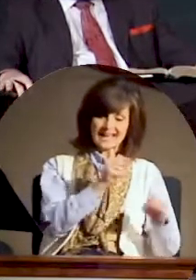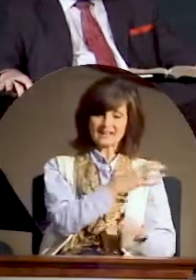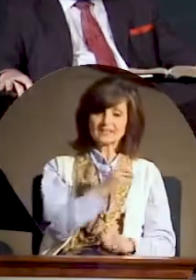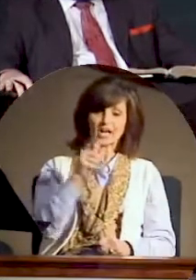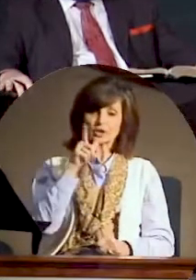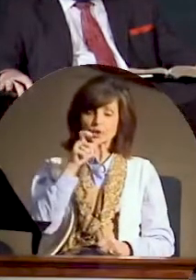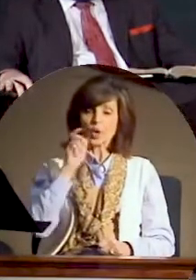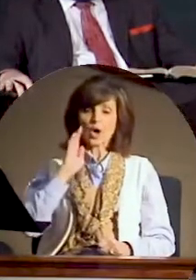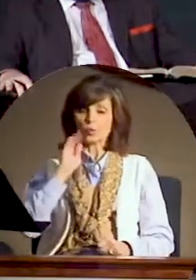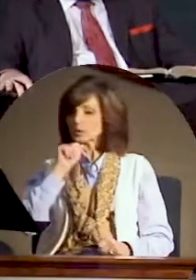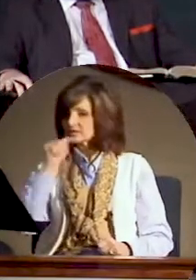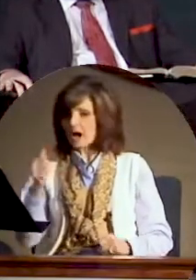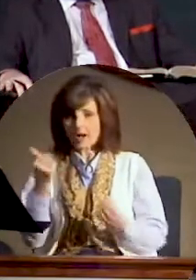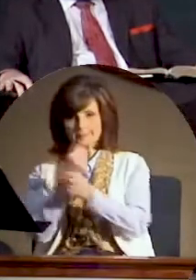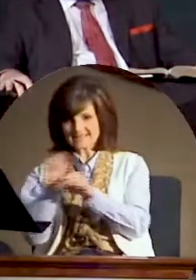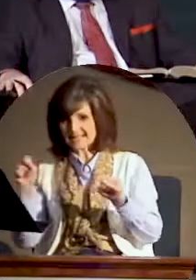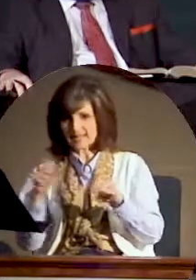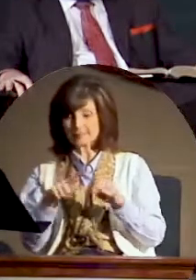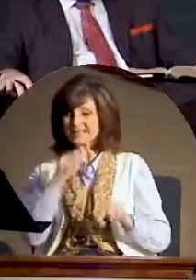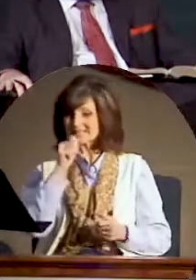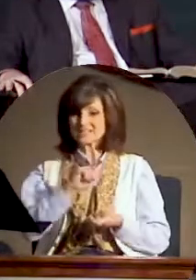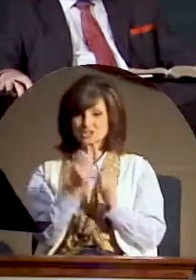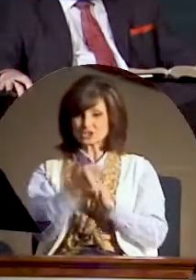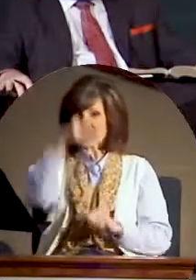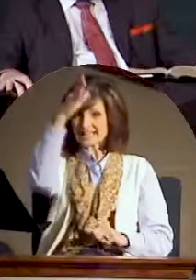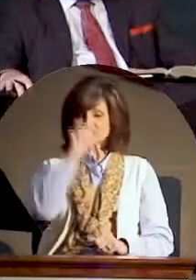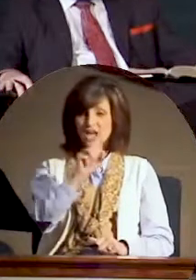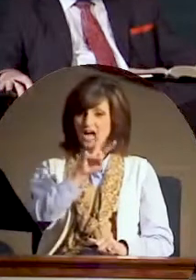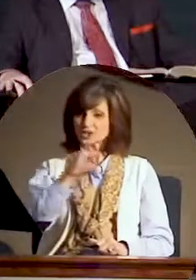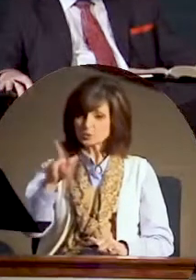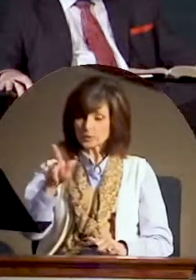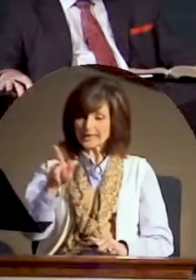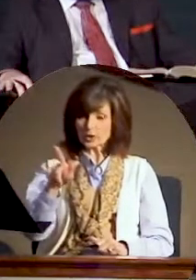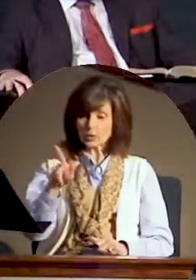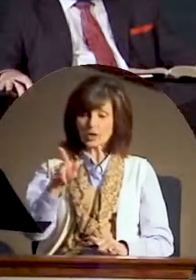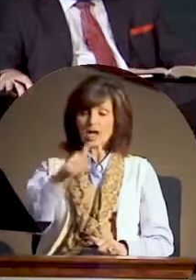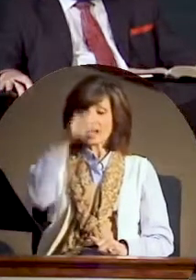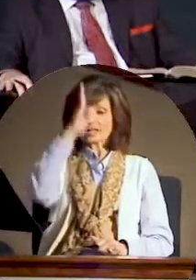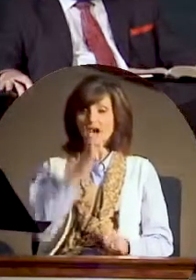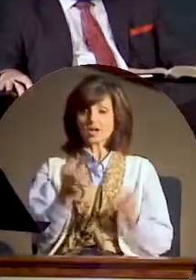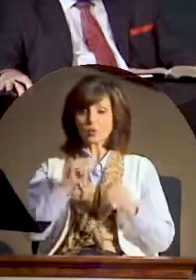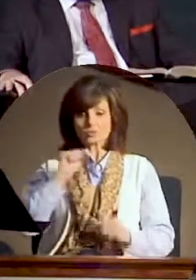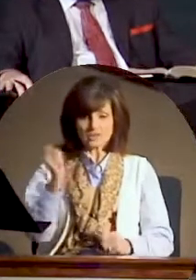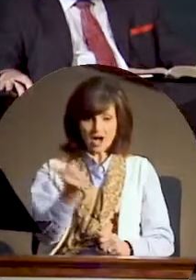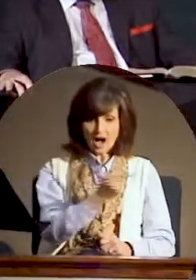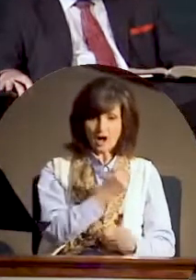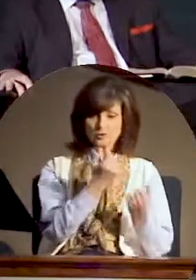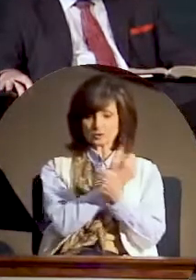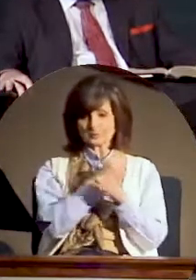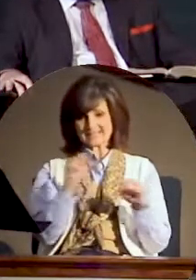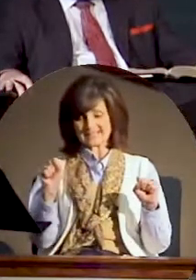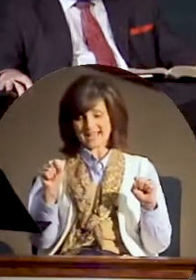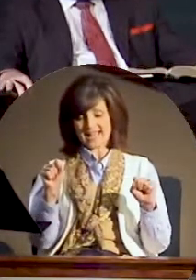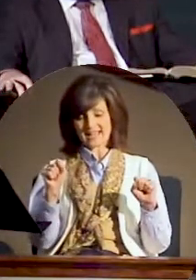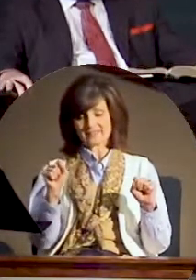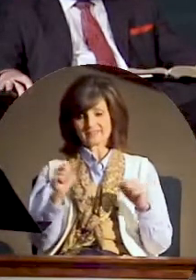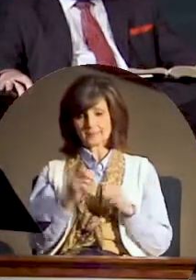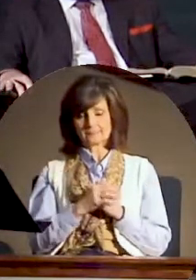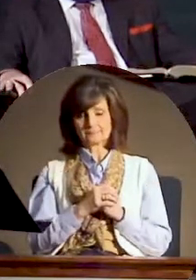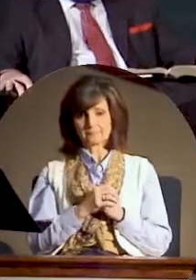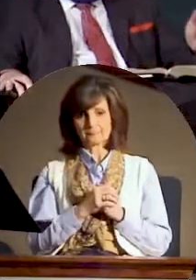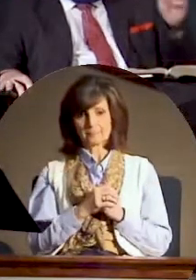it still doesn't change the fact that it's God's will or not. God is not willing that any perish, but that all come